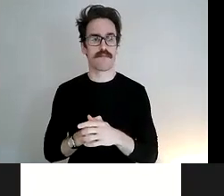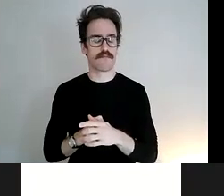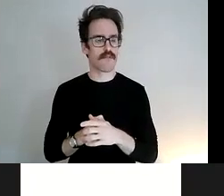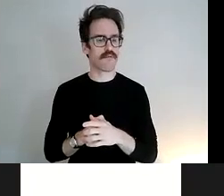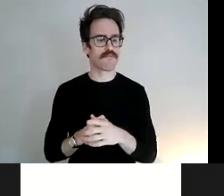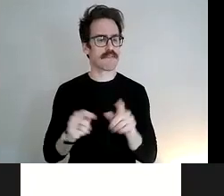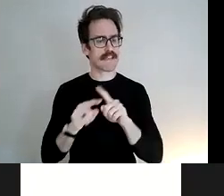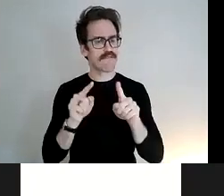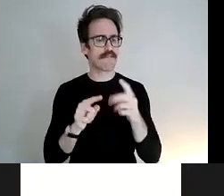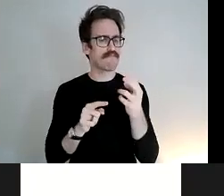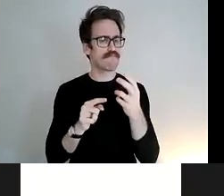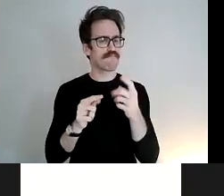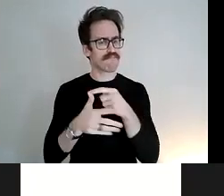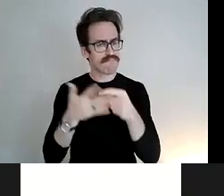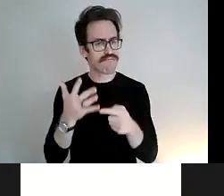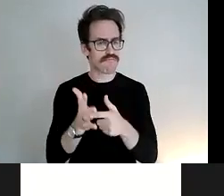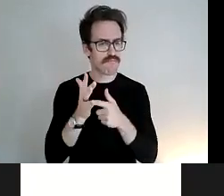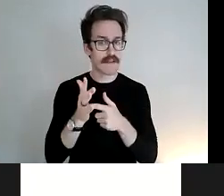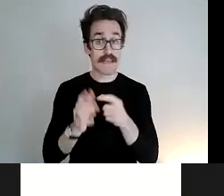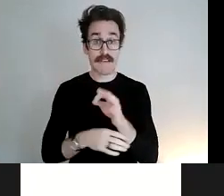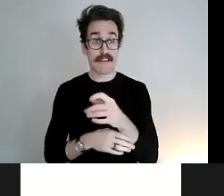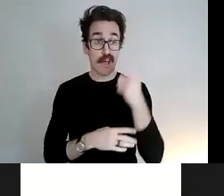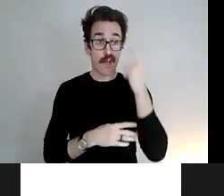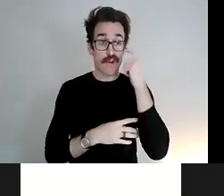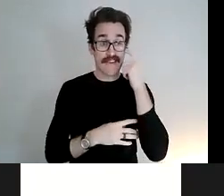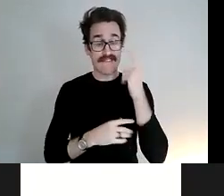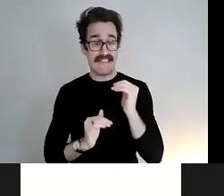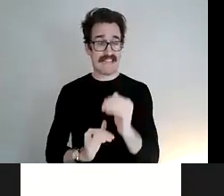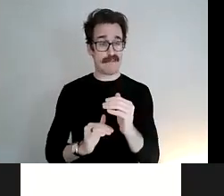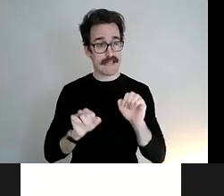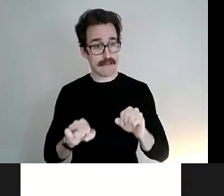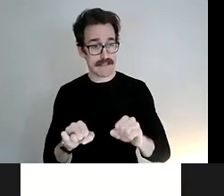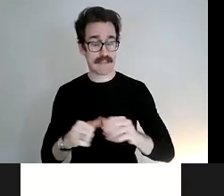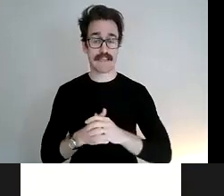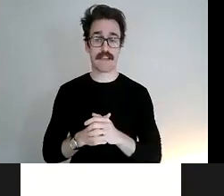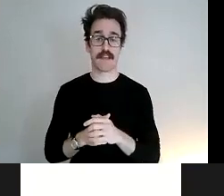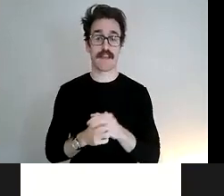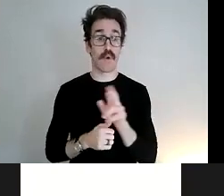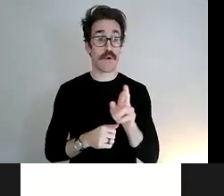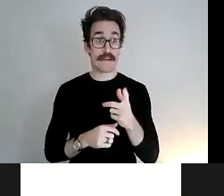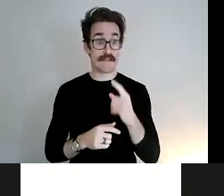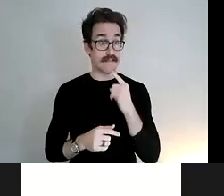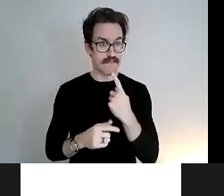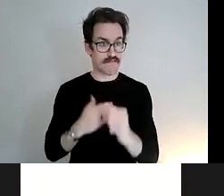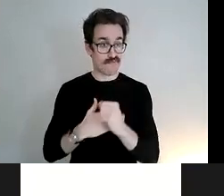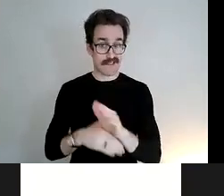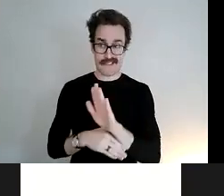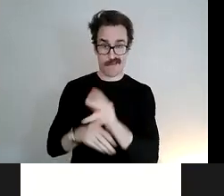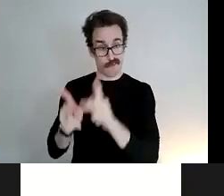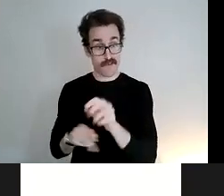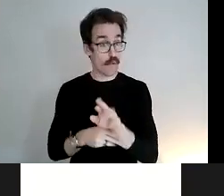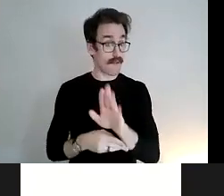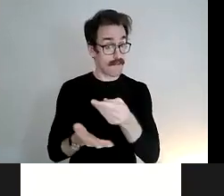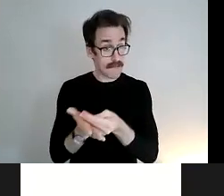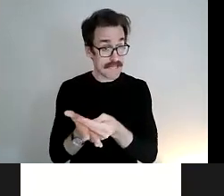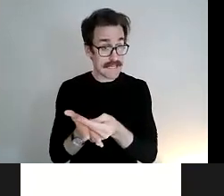matter, would be evidence of cognitive incapacity, evidence of serious risk to the person or to their finances, and no other